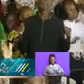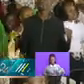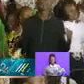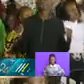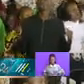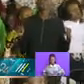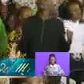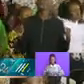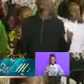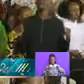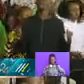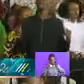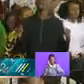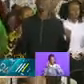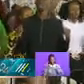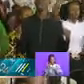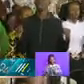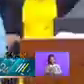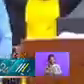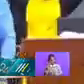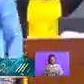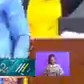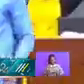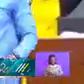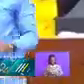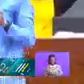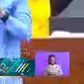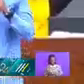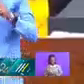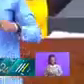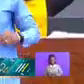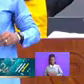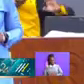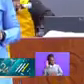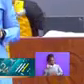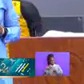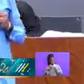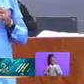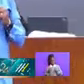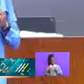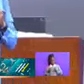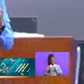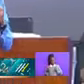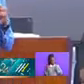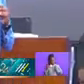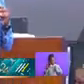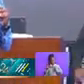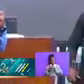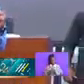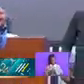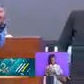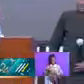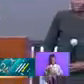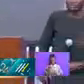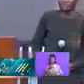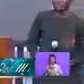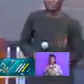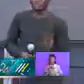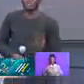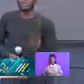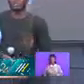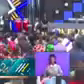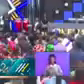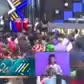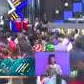raising fruitful people listen between now say the Lord